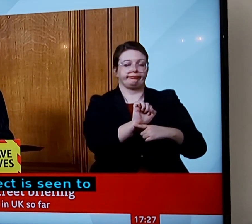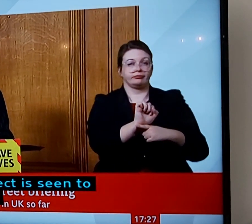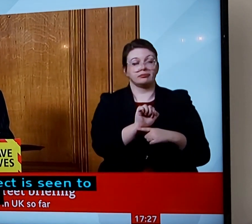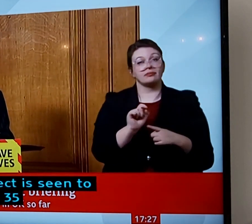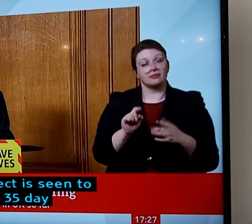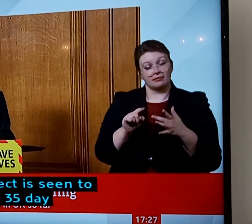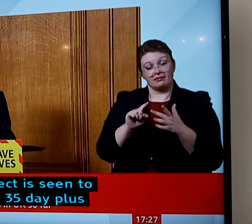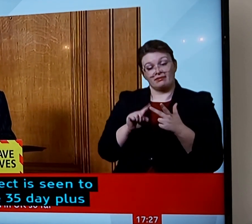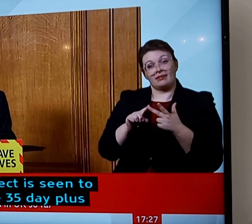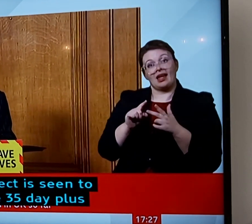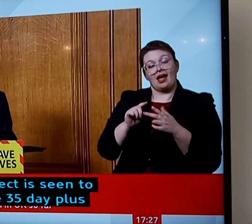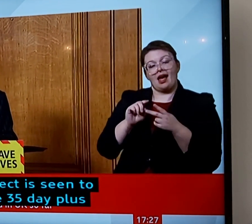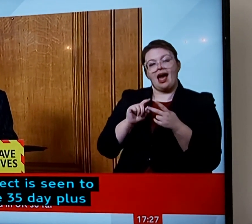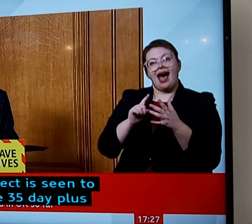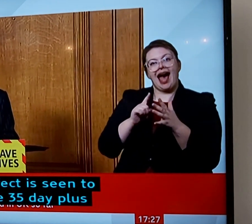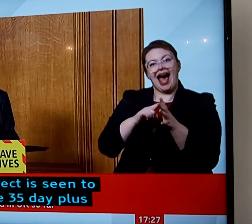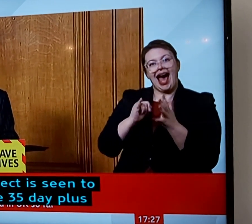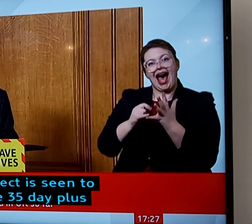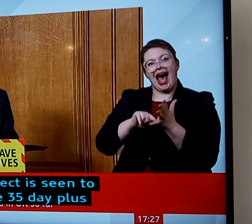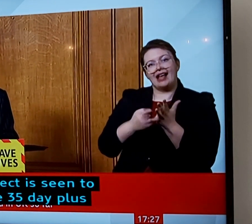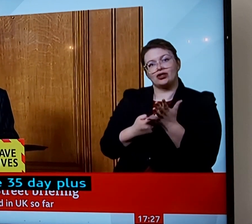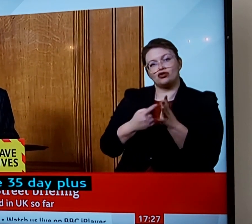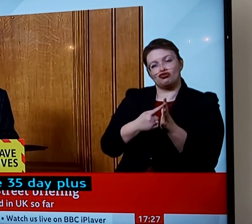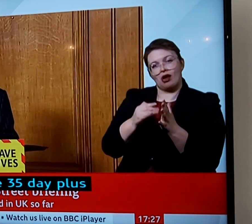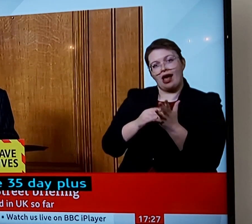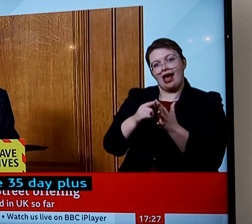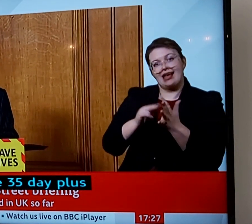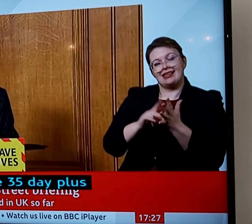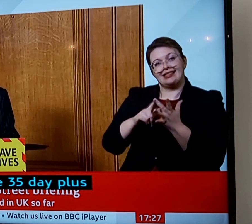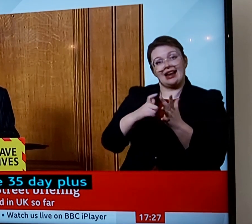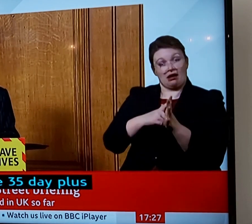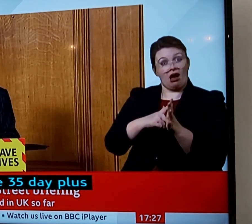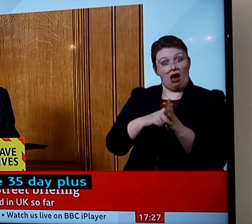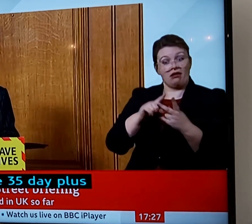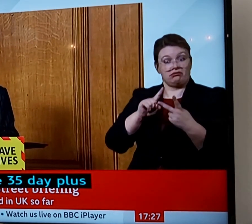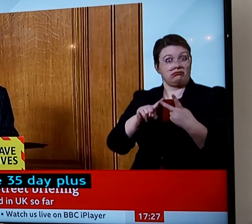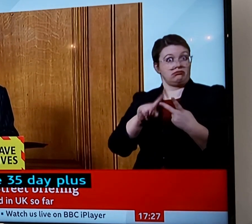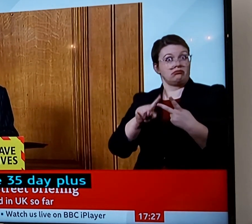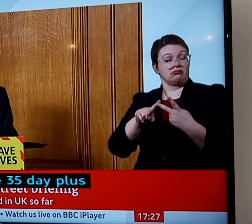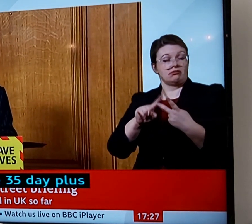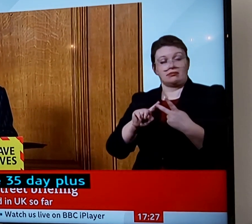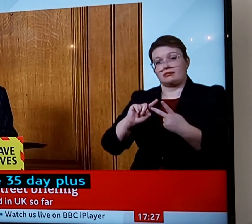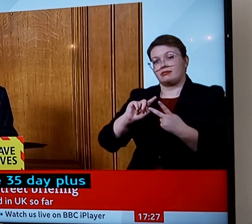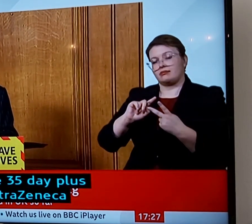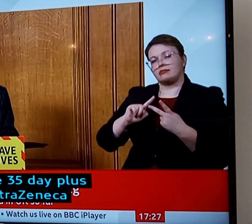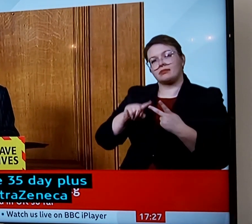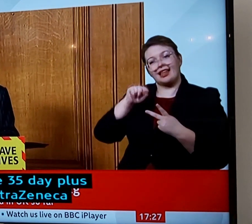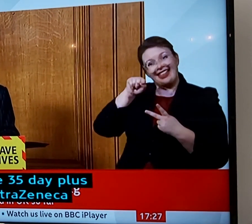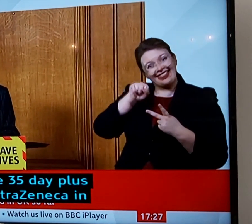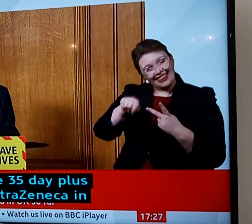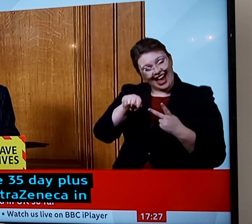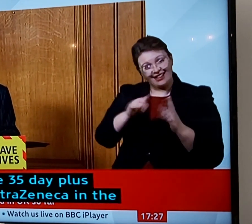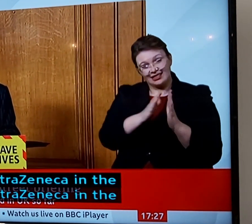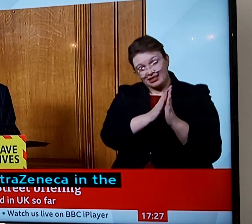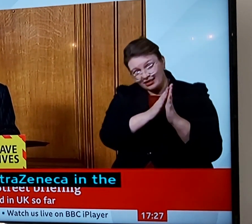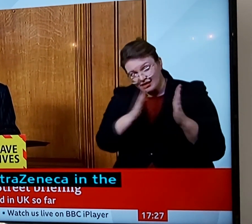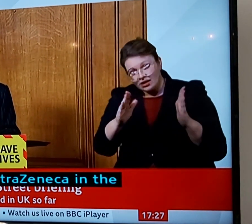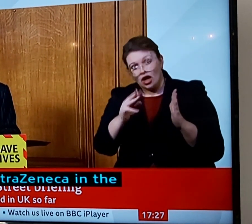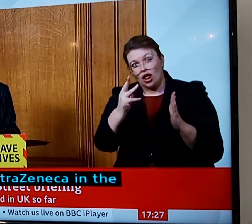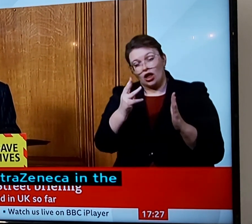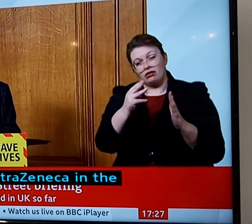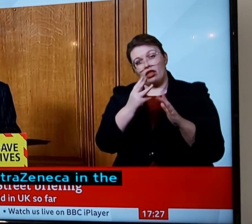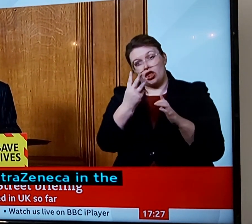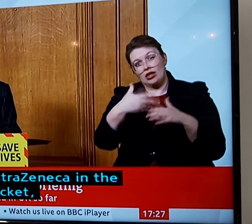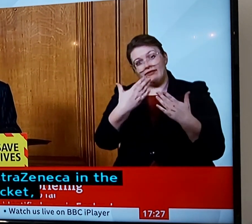the 35-day plus time bracket, there is an early sign that that might still be increasing to